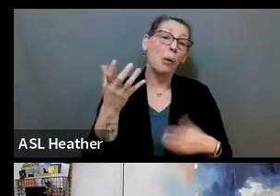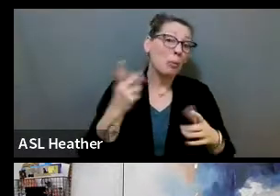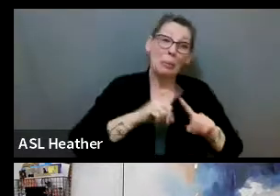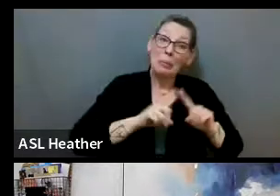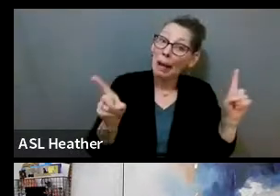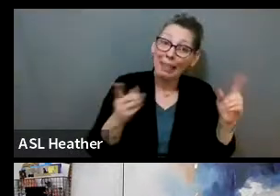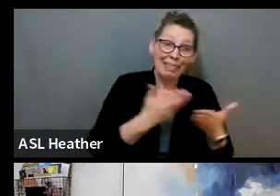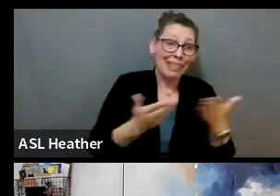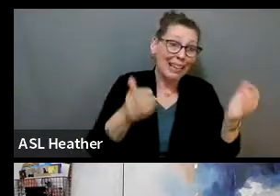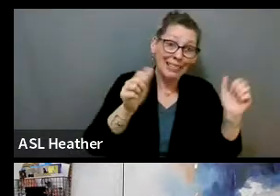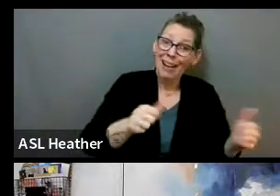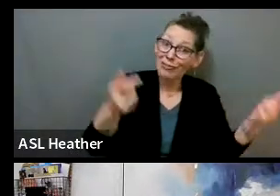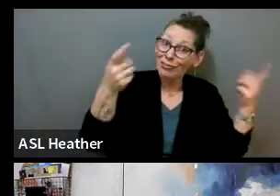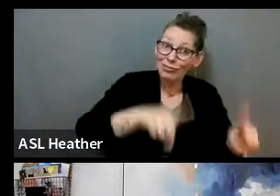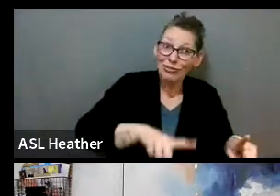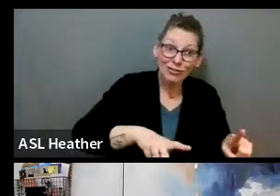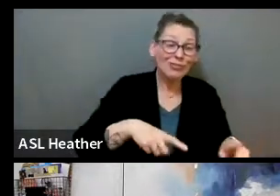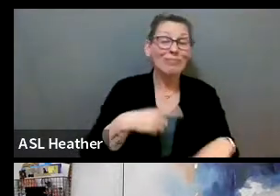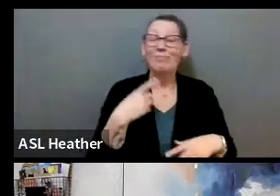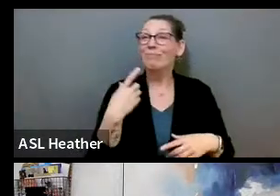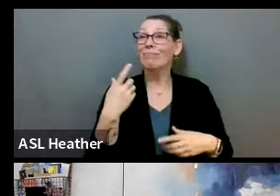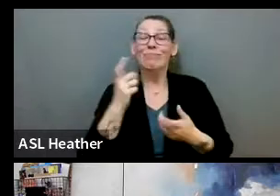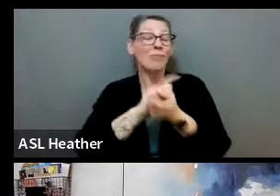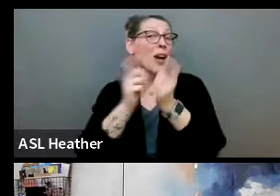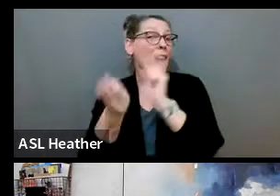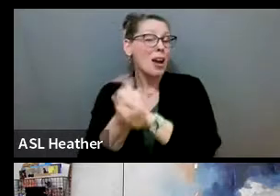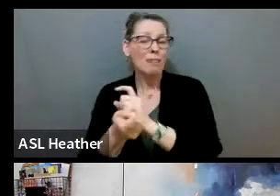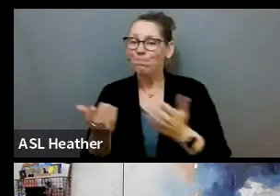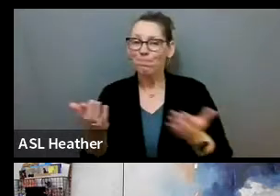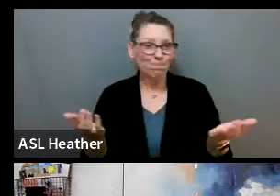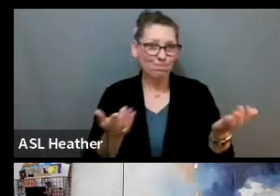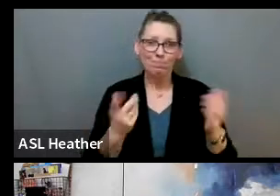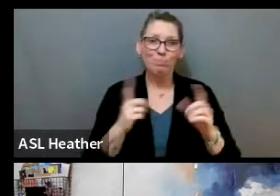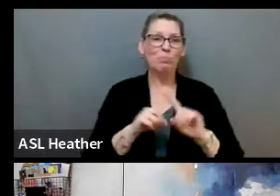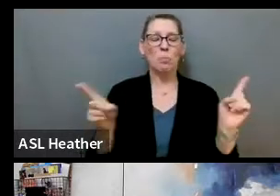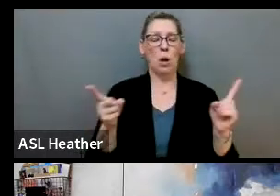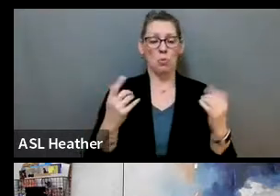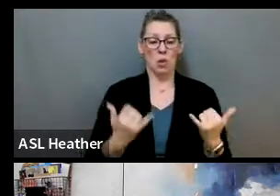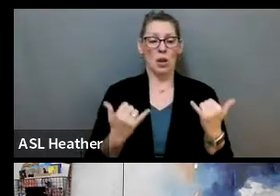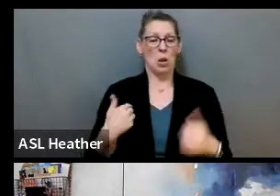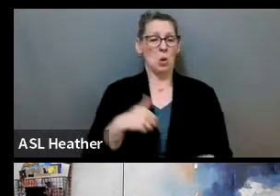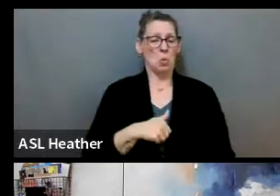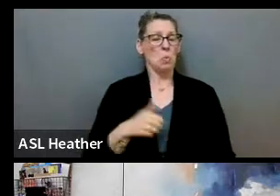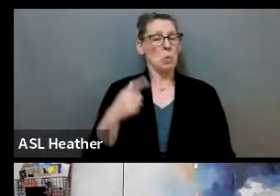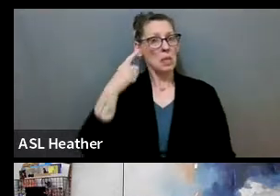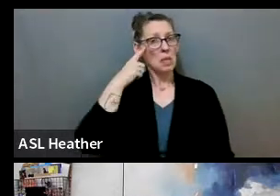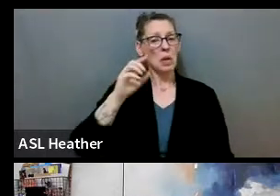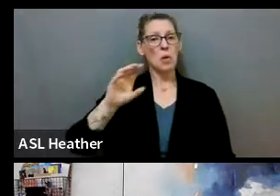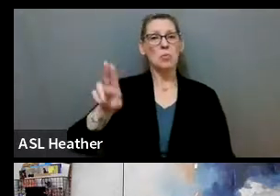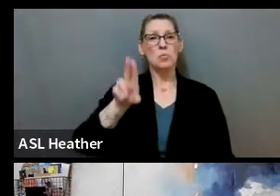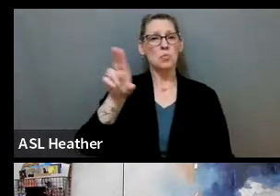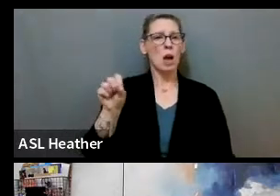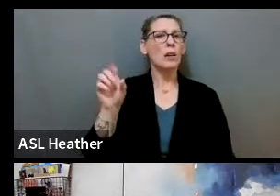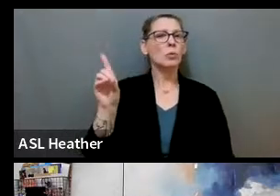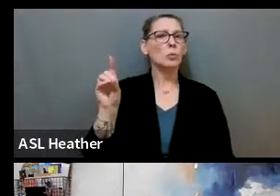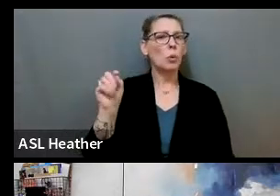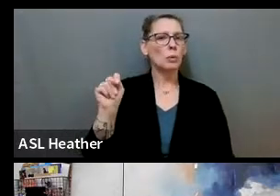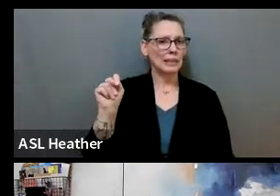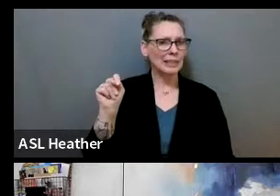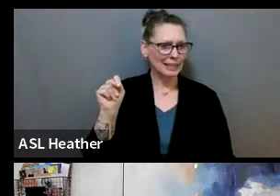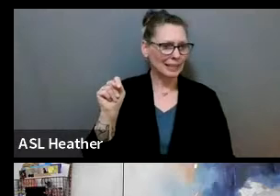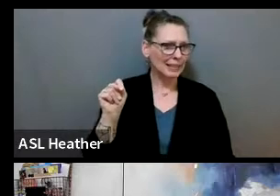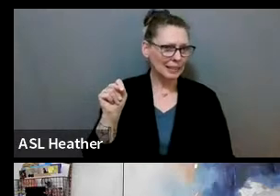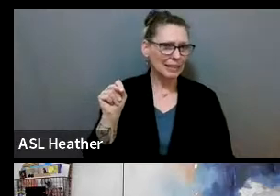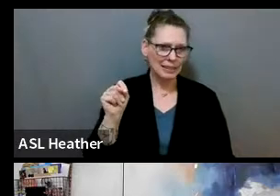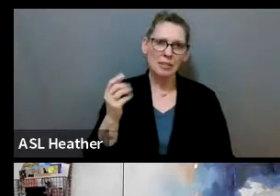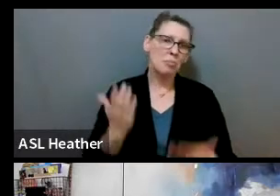can always happen, but at this point, we think that the US DOT will be the same US DOT.